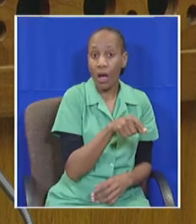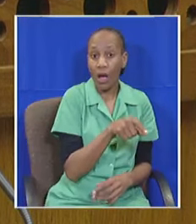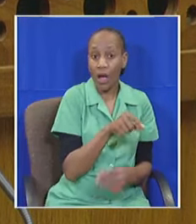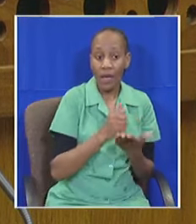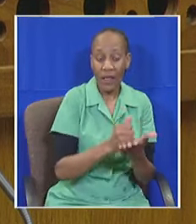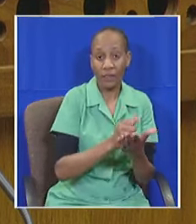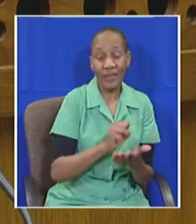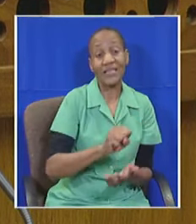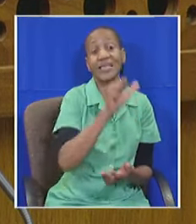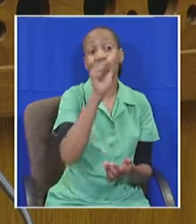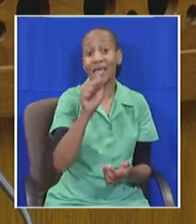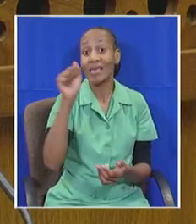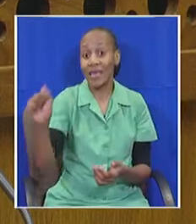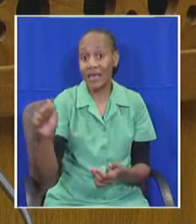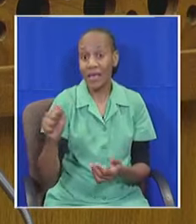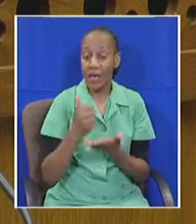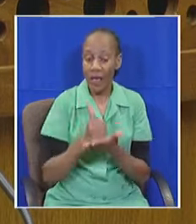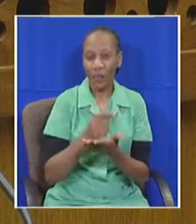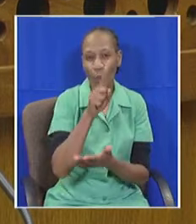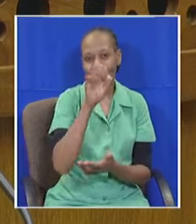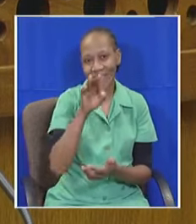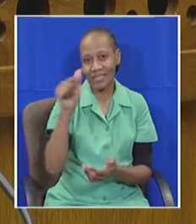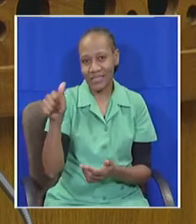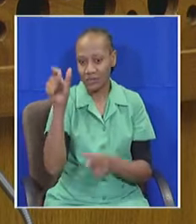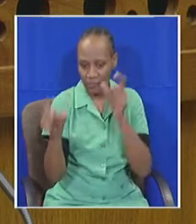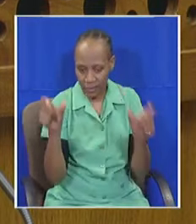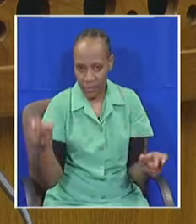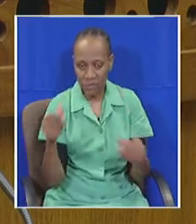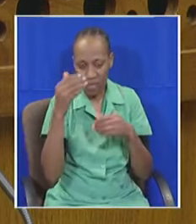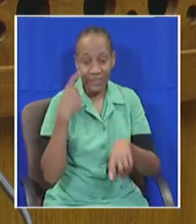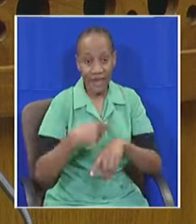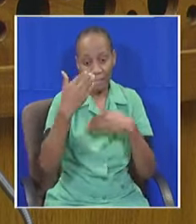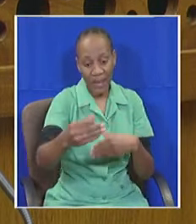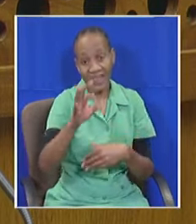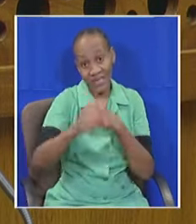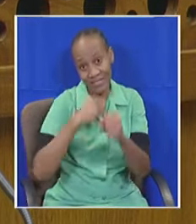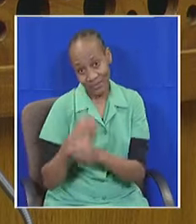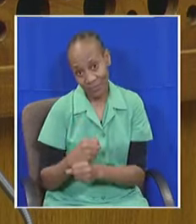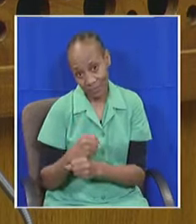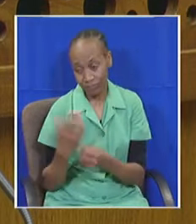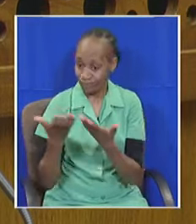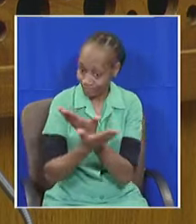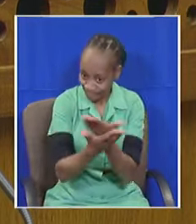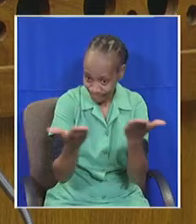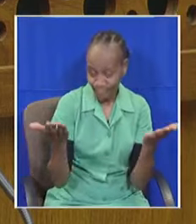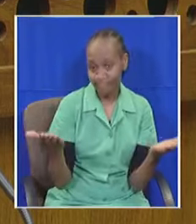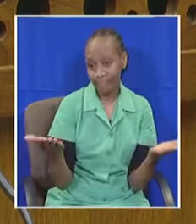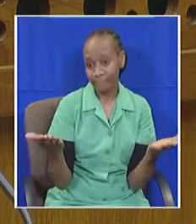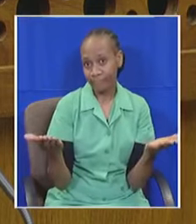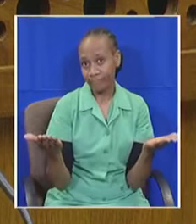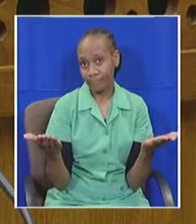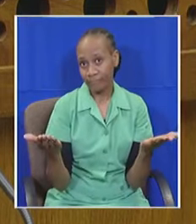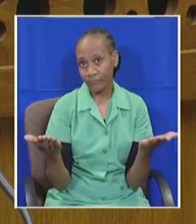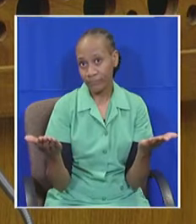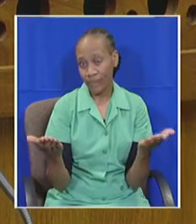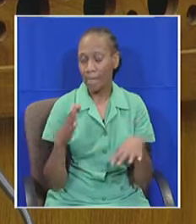African Airways to train about 136 artisans over the period of 3 years. Honorable members, nothing is